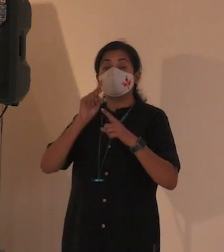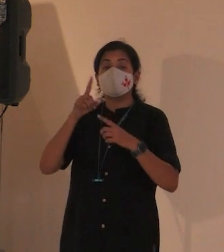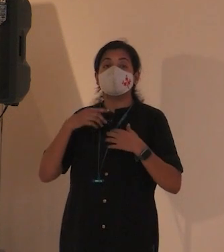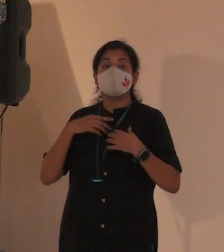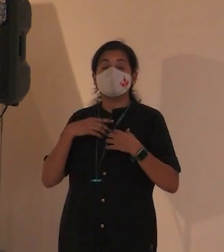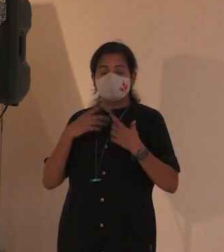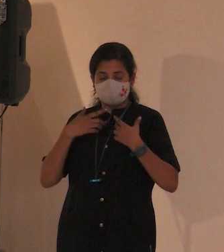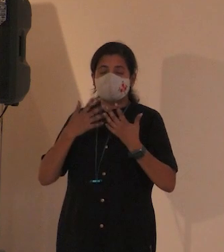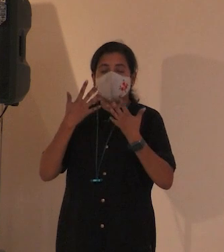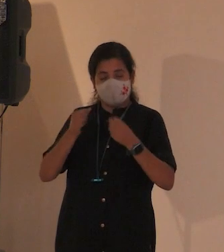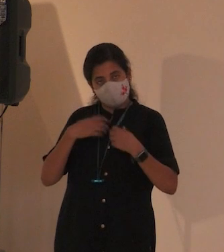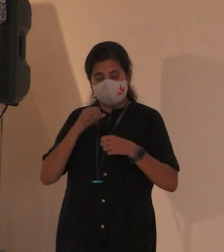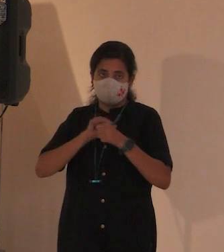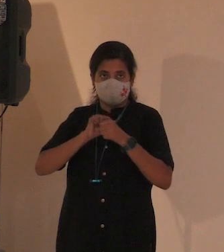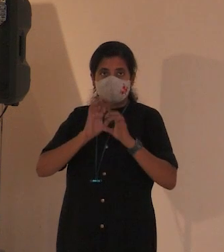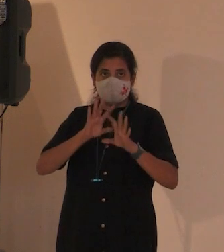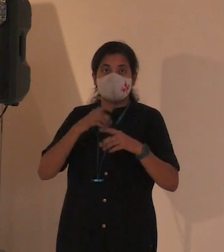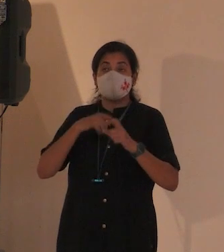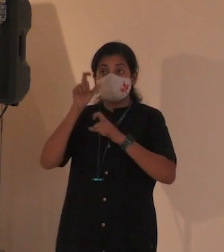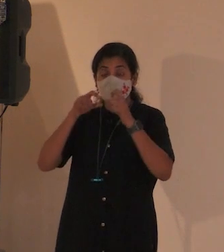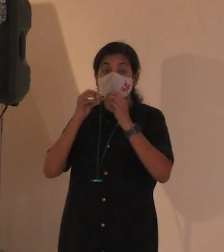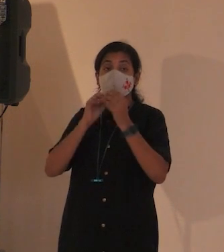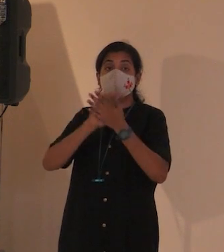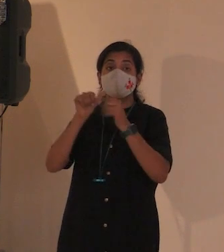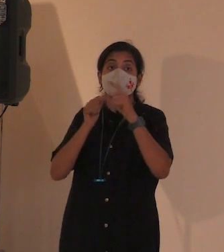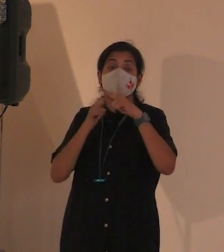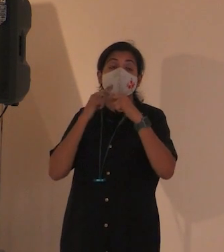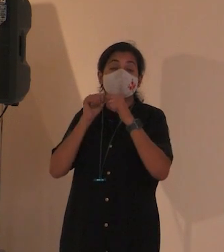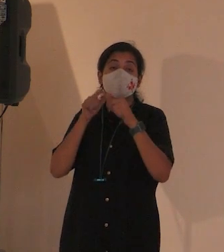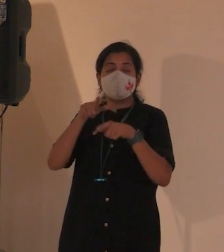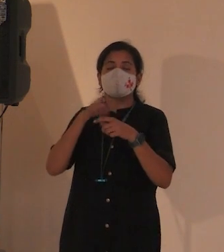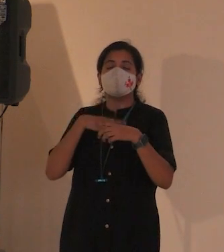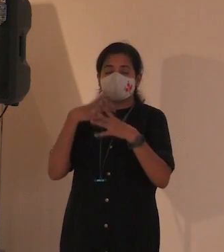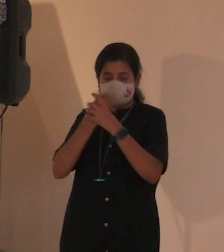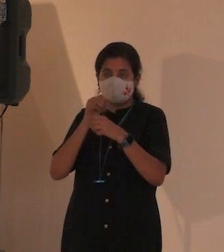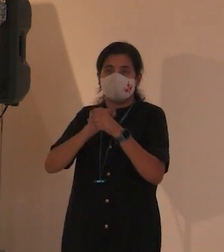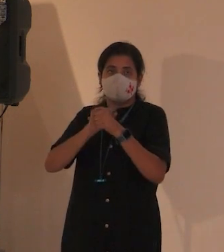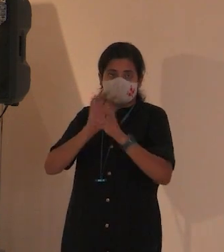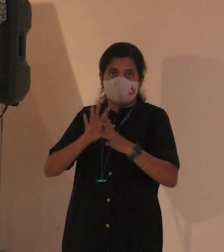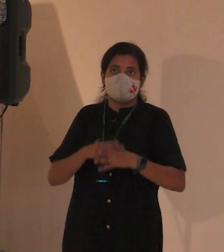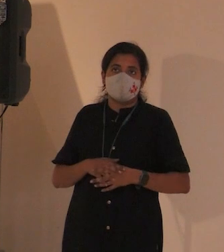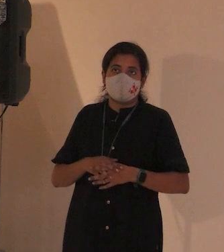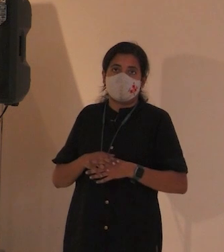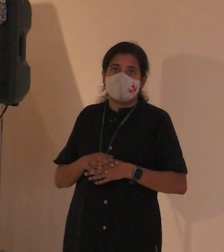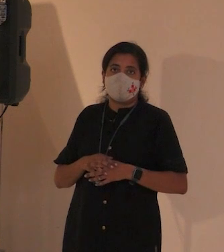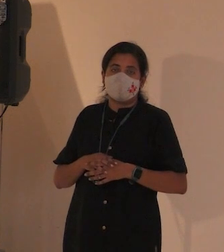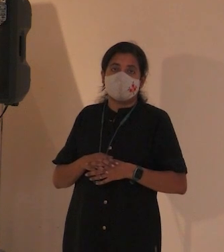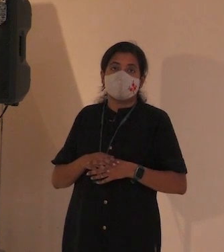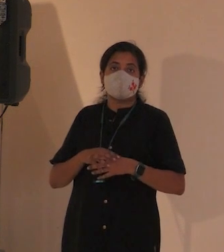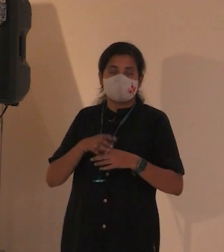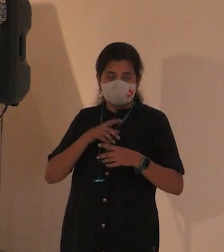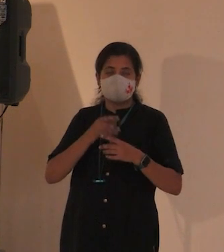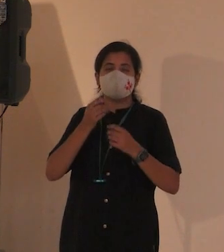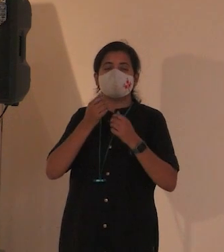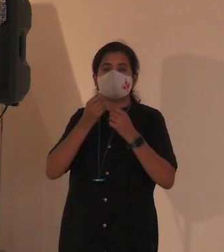our archives to, and we have people who have referred to Bhatia archives. We have had people from various